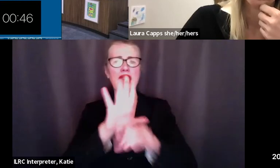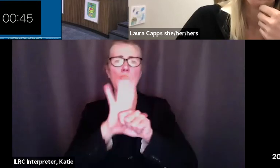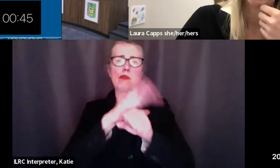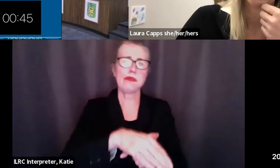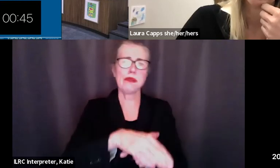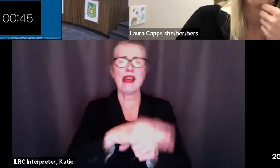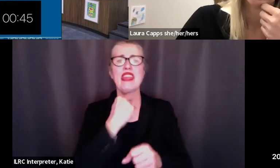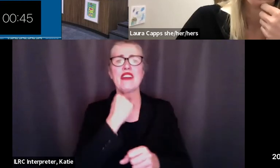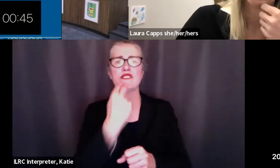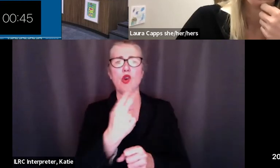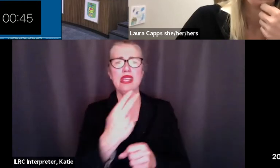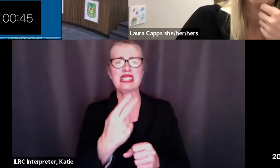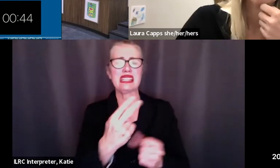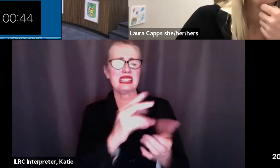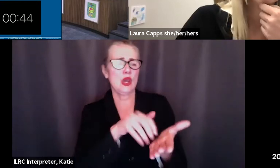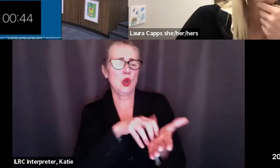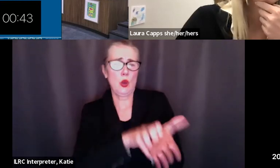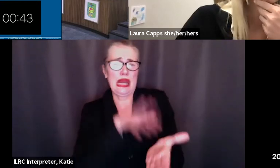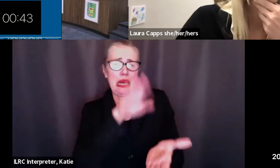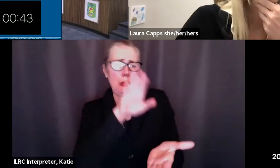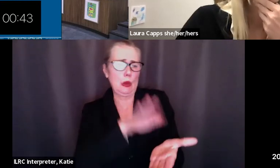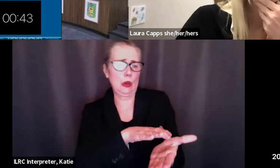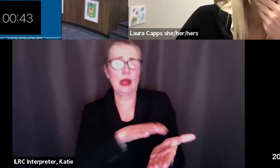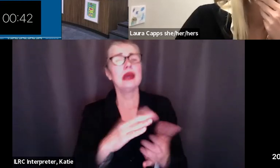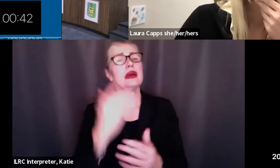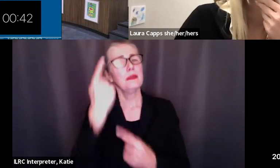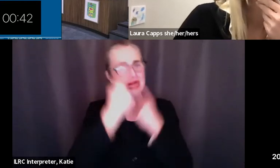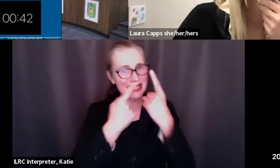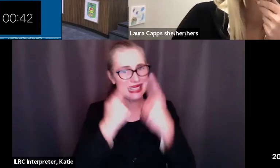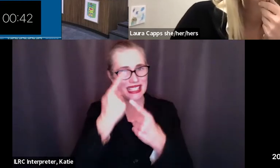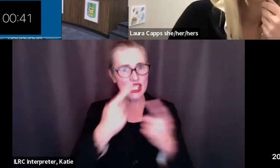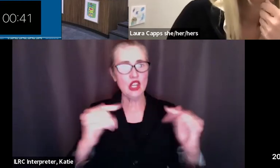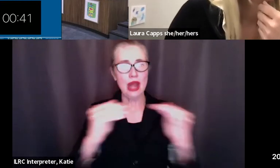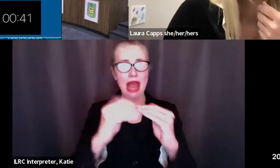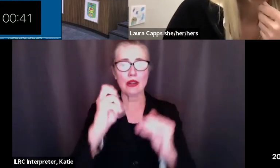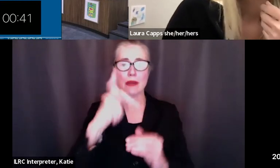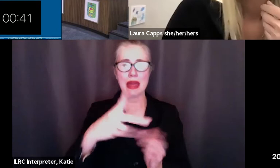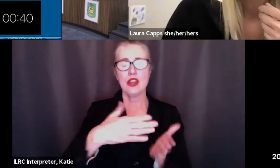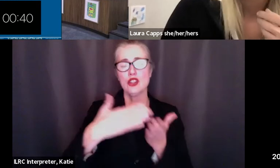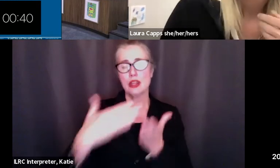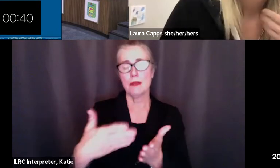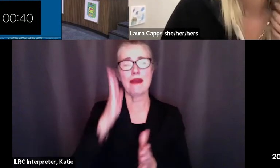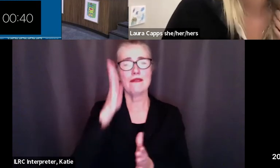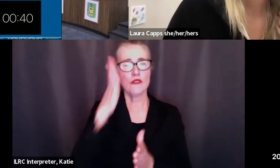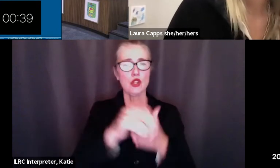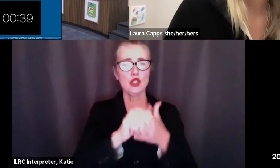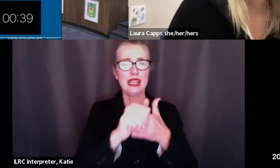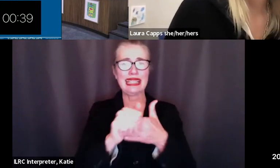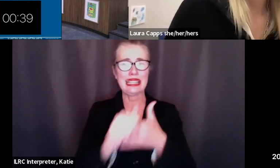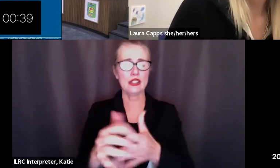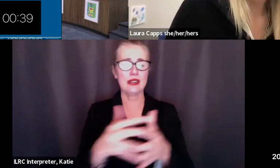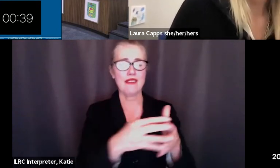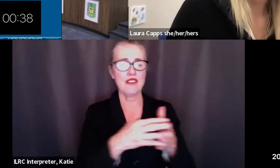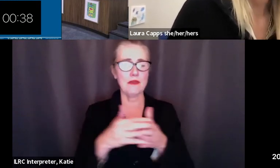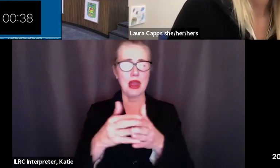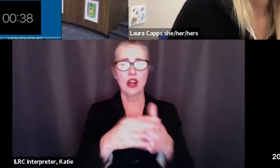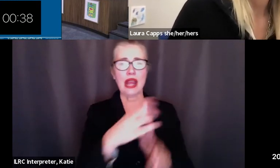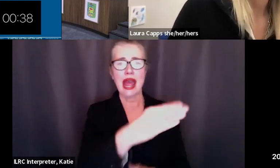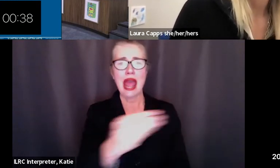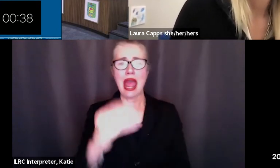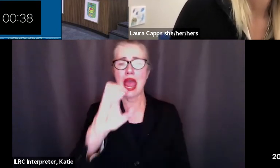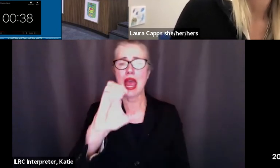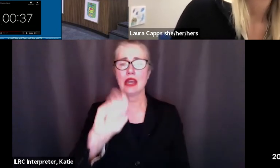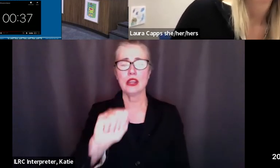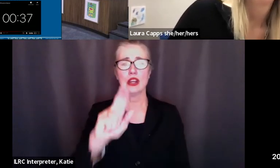voice please consider the equity map submitted by future leaders of america and cause thank you for your time and